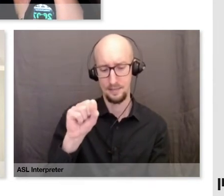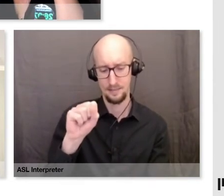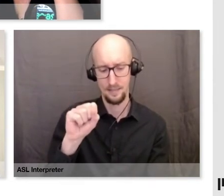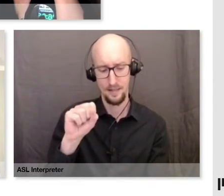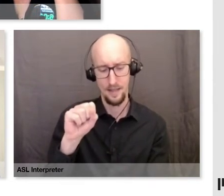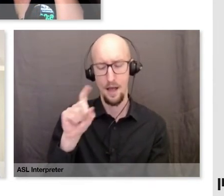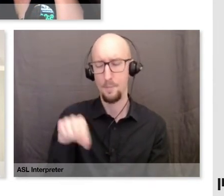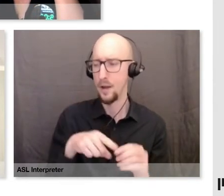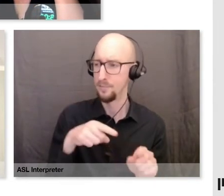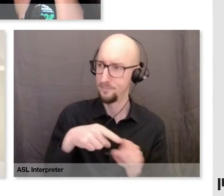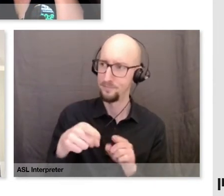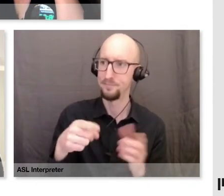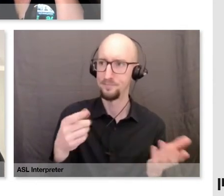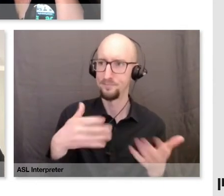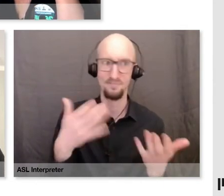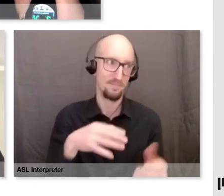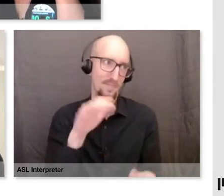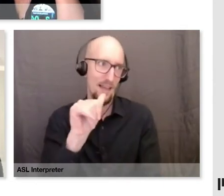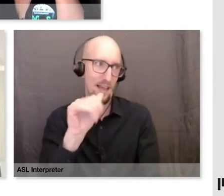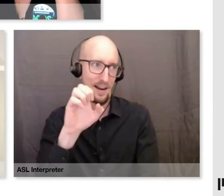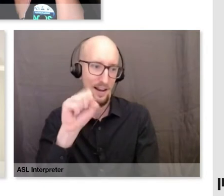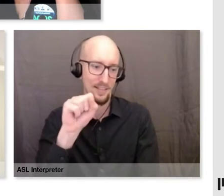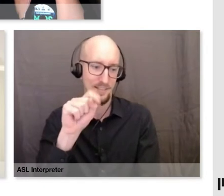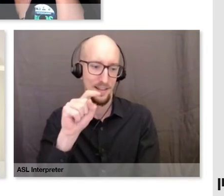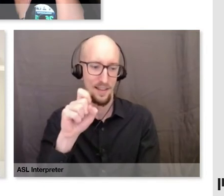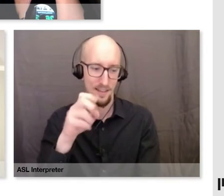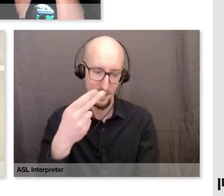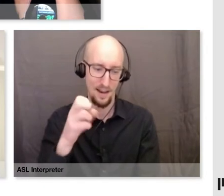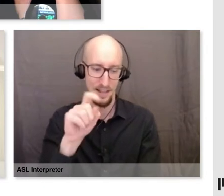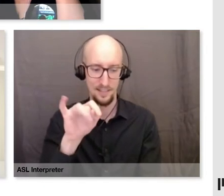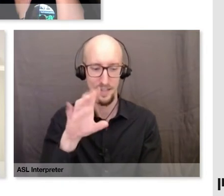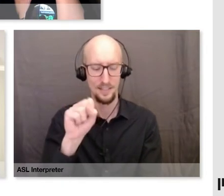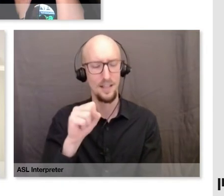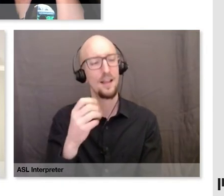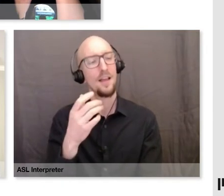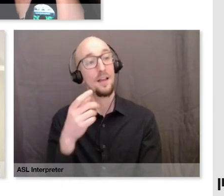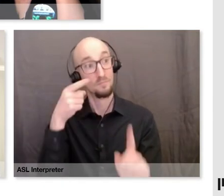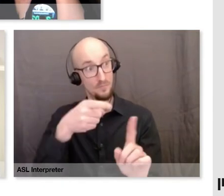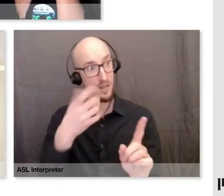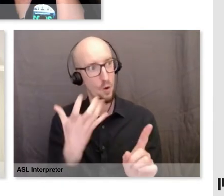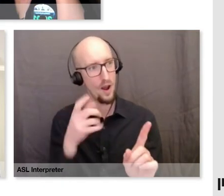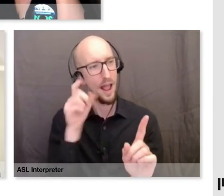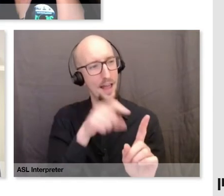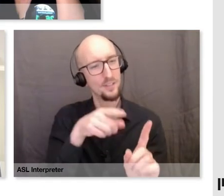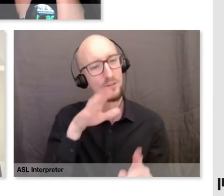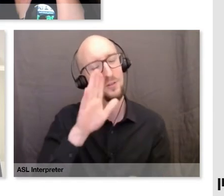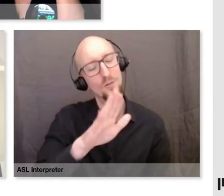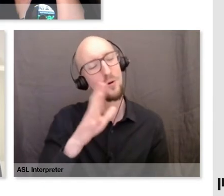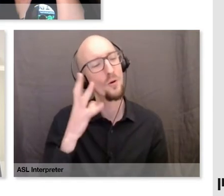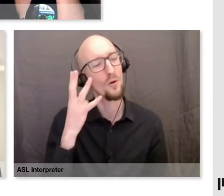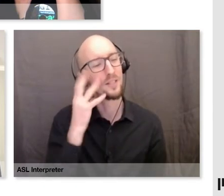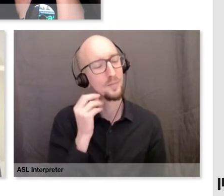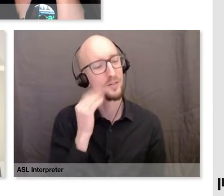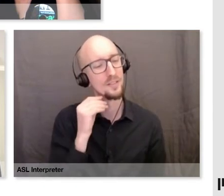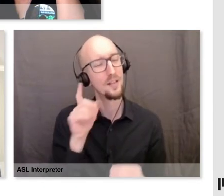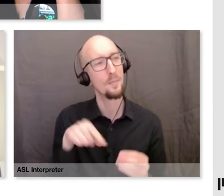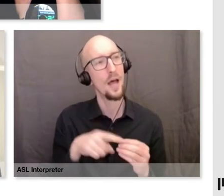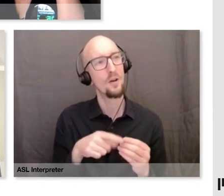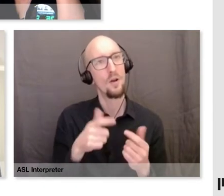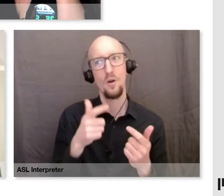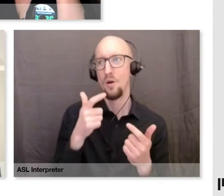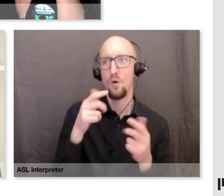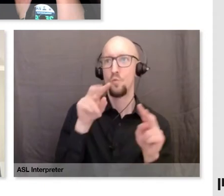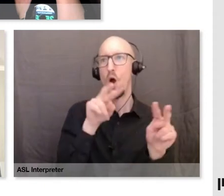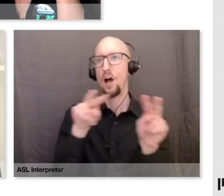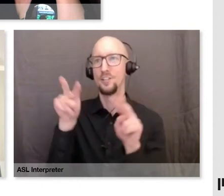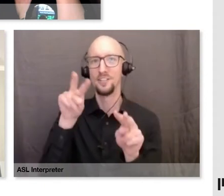about aesthetics. And I want to ask you what your experience was of watching the talks by